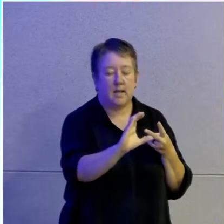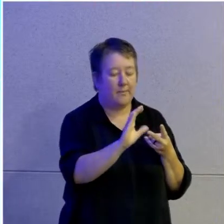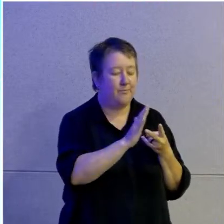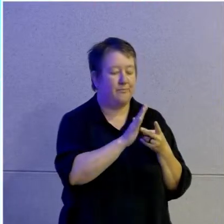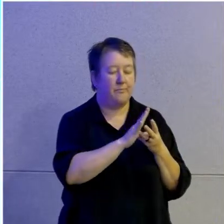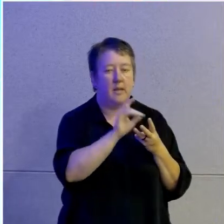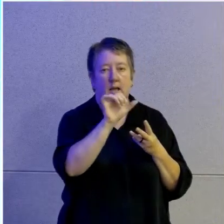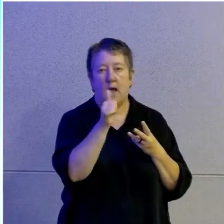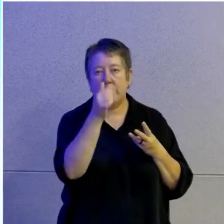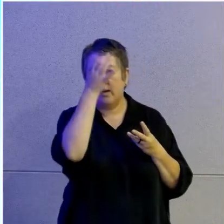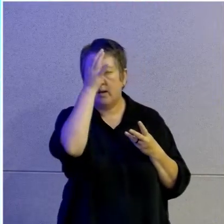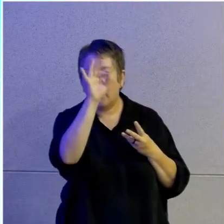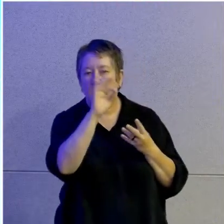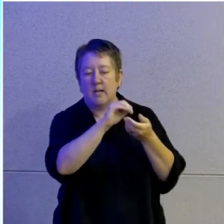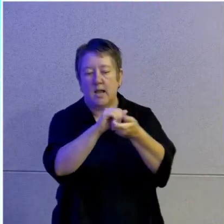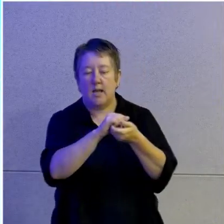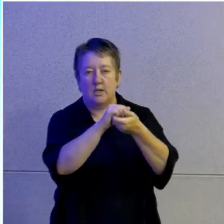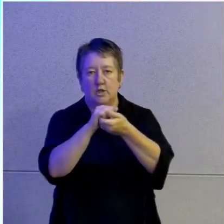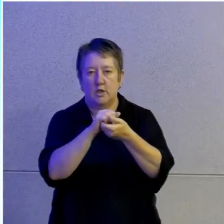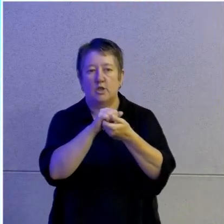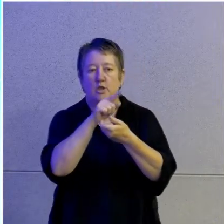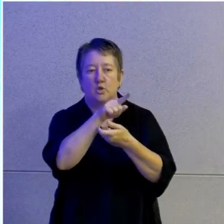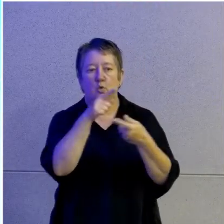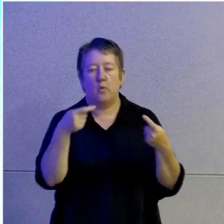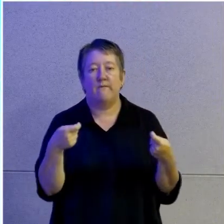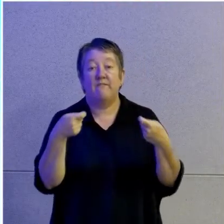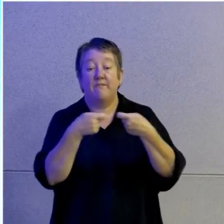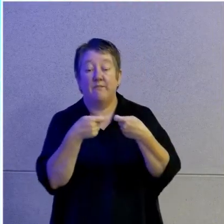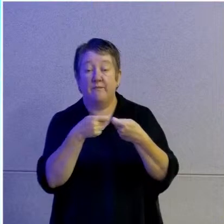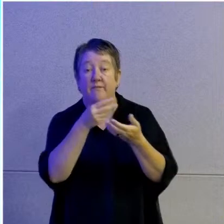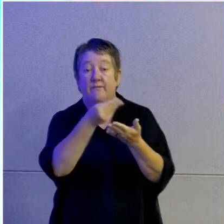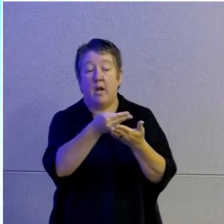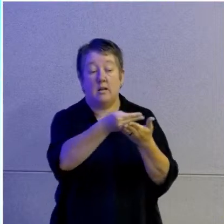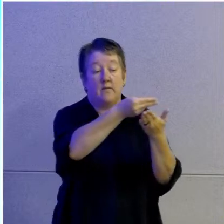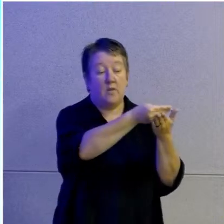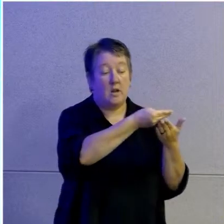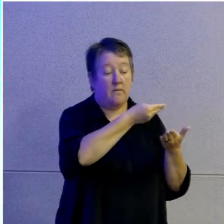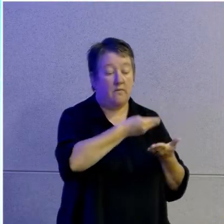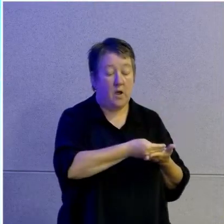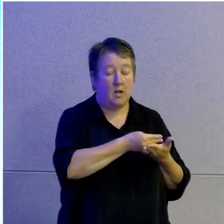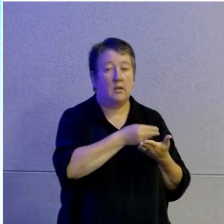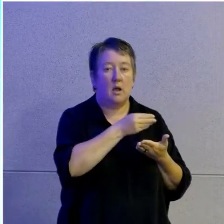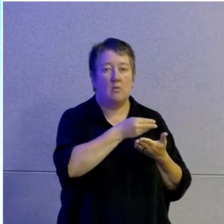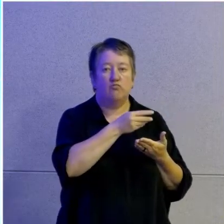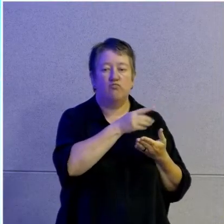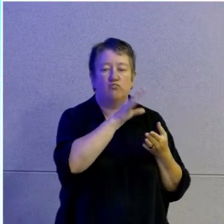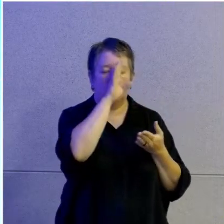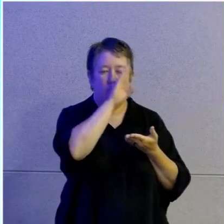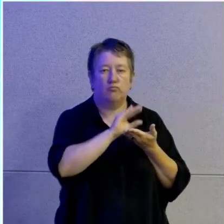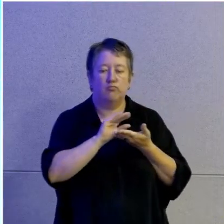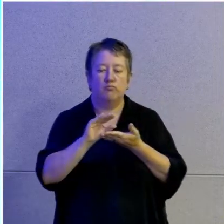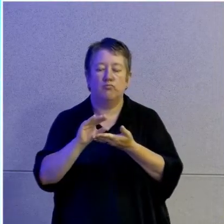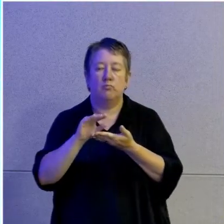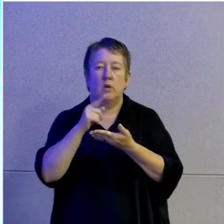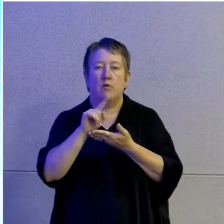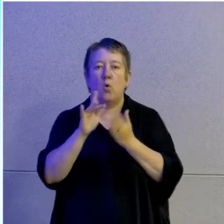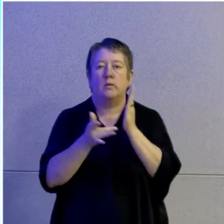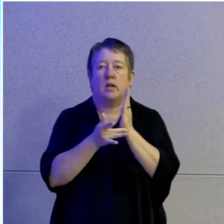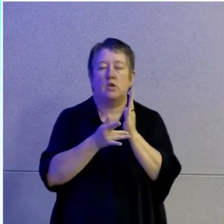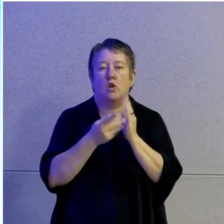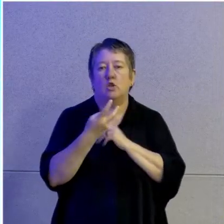government agencies for funding intended for stimulating technology transfer